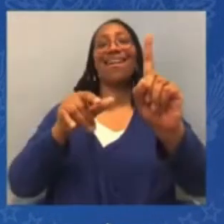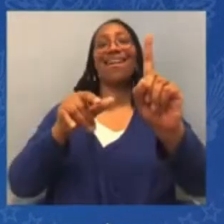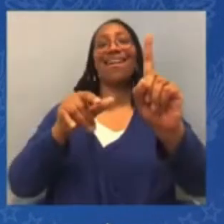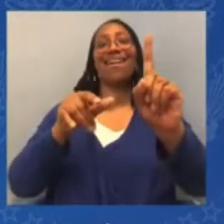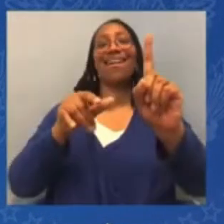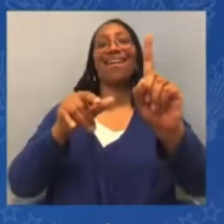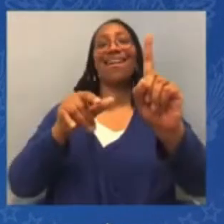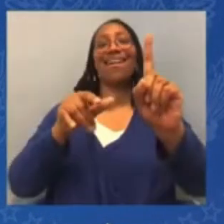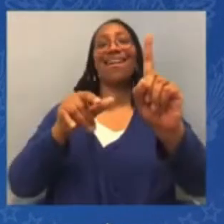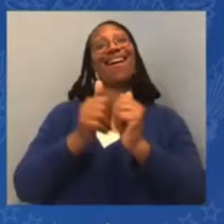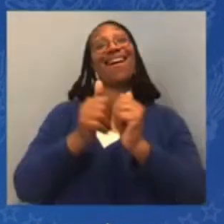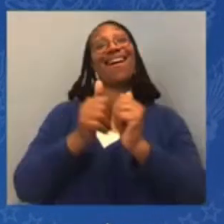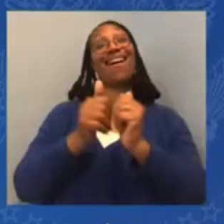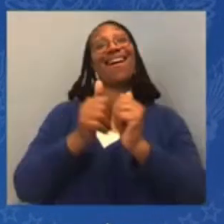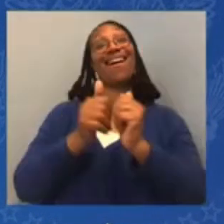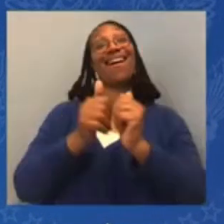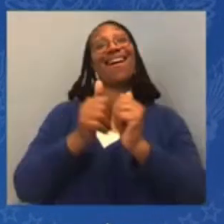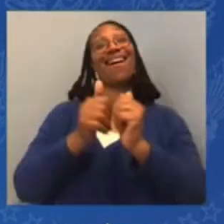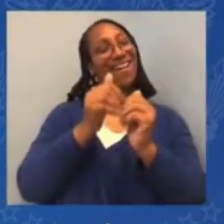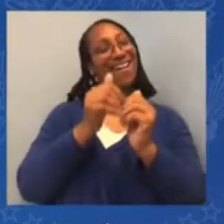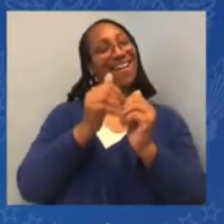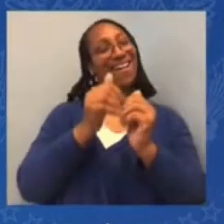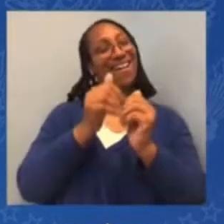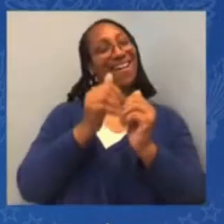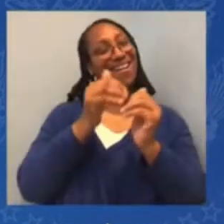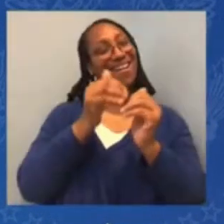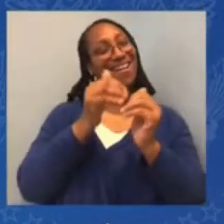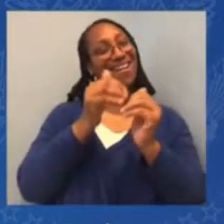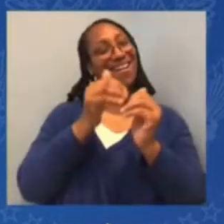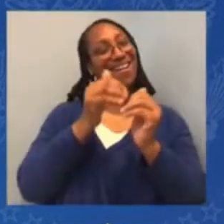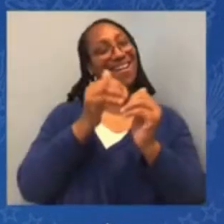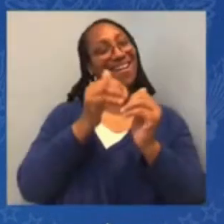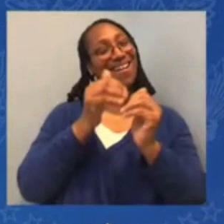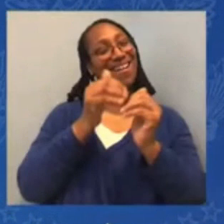Now, President Biden knows the feeling of loss, and